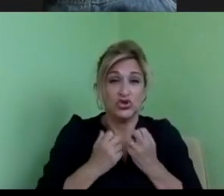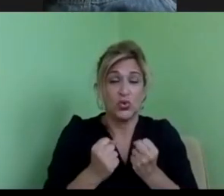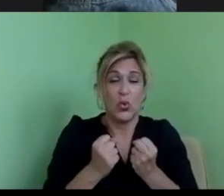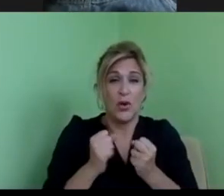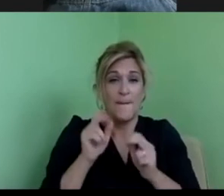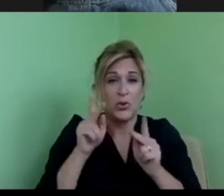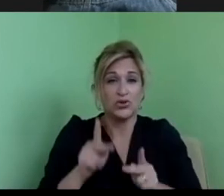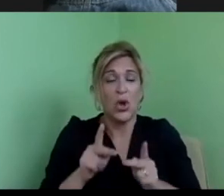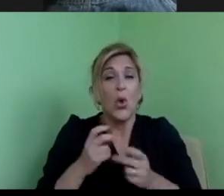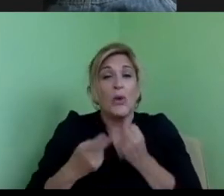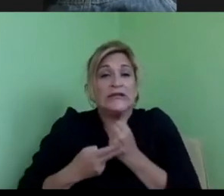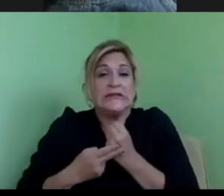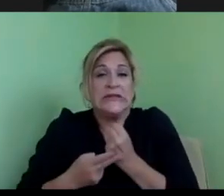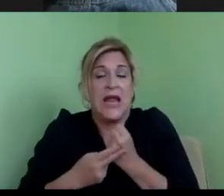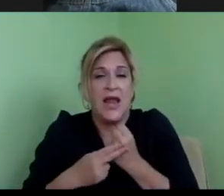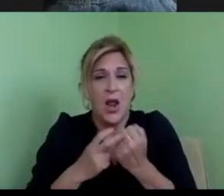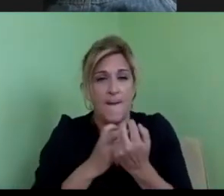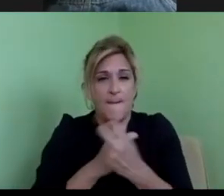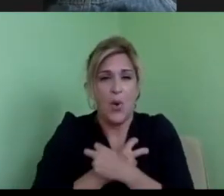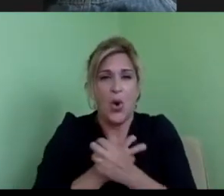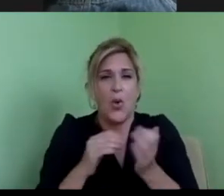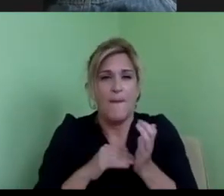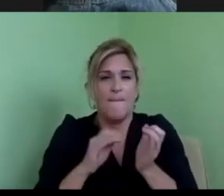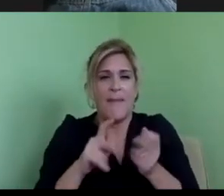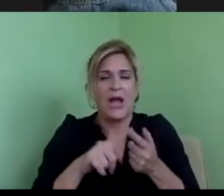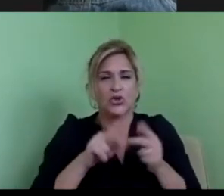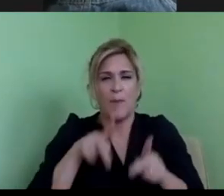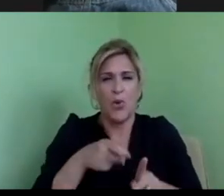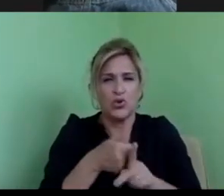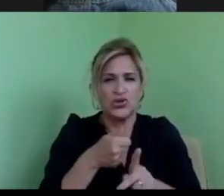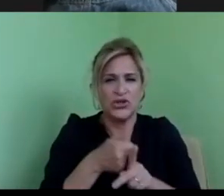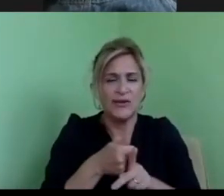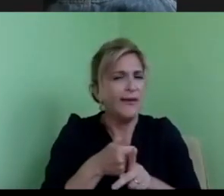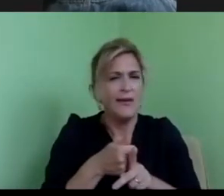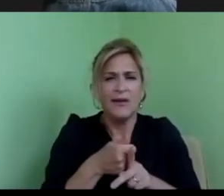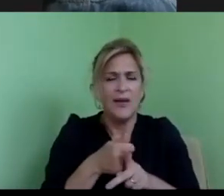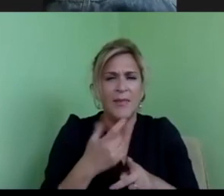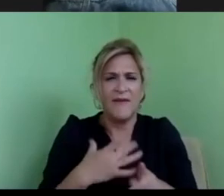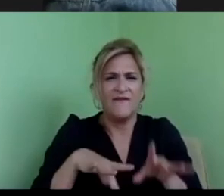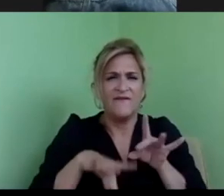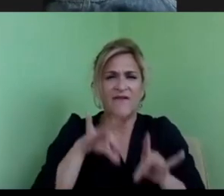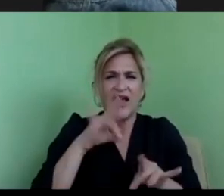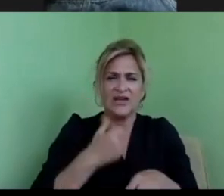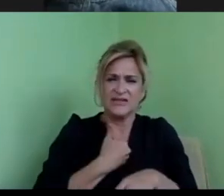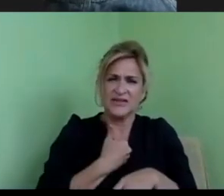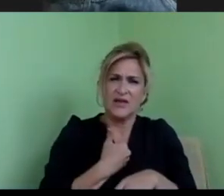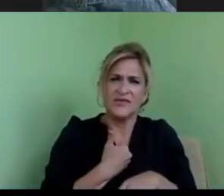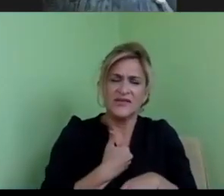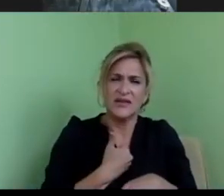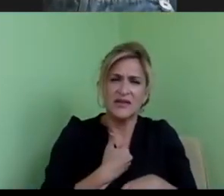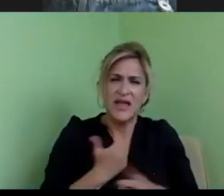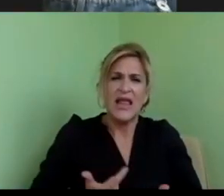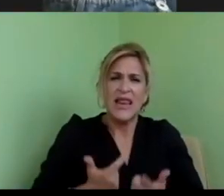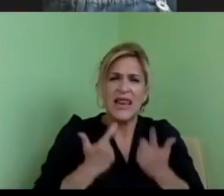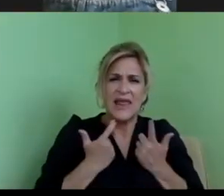remains because we wanted to restore personhood um and so we find ourselves living in in this kind of